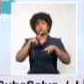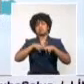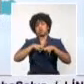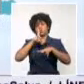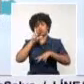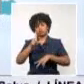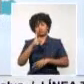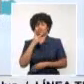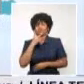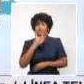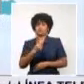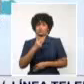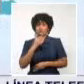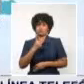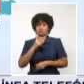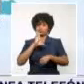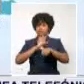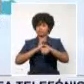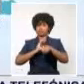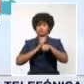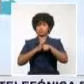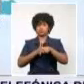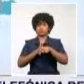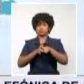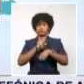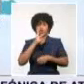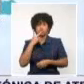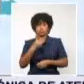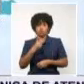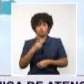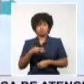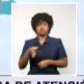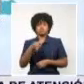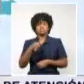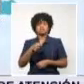each for 12.7%.